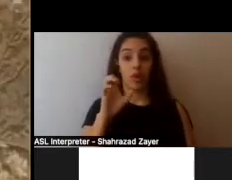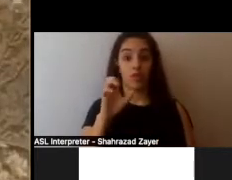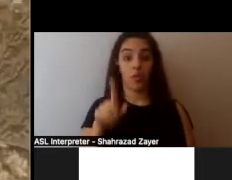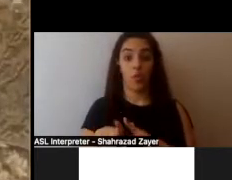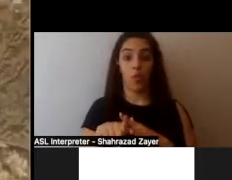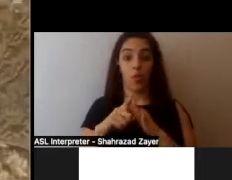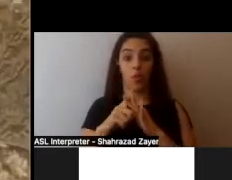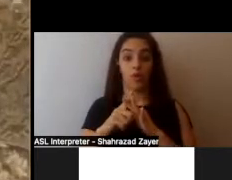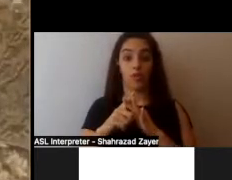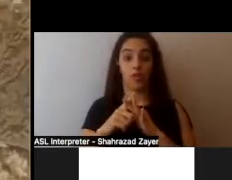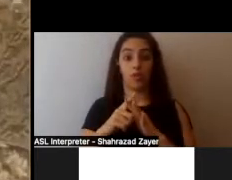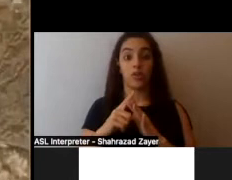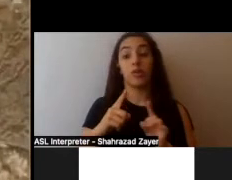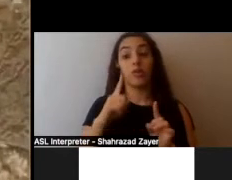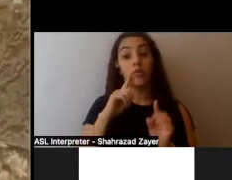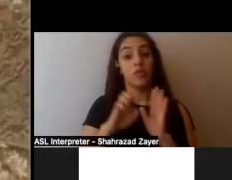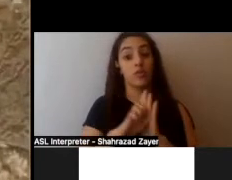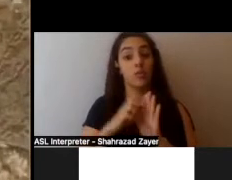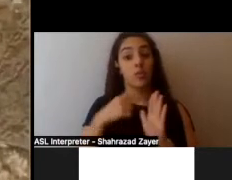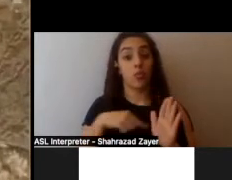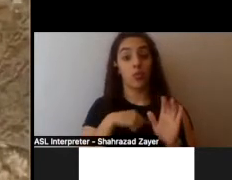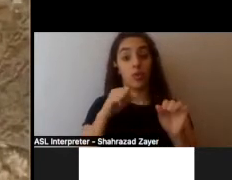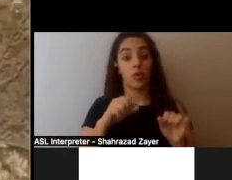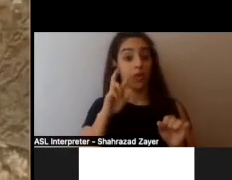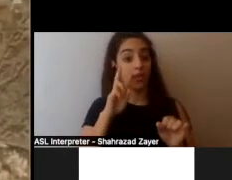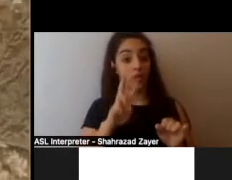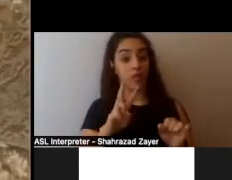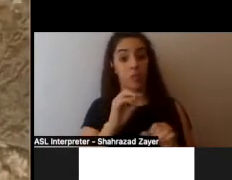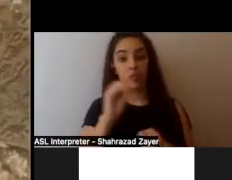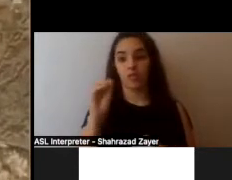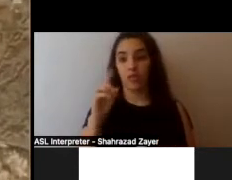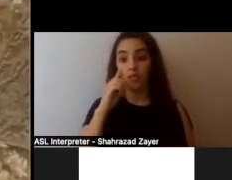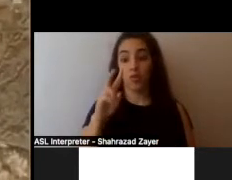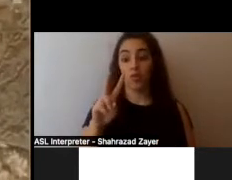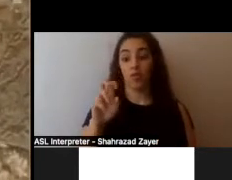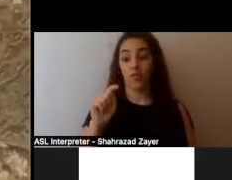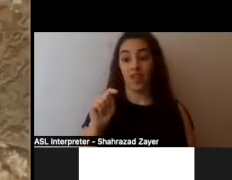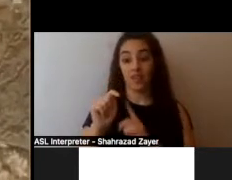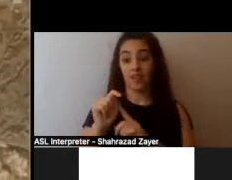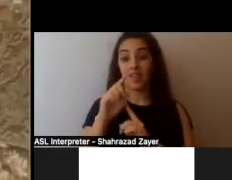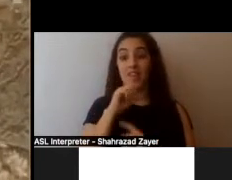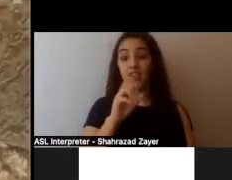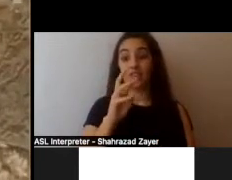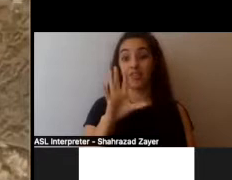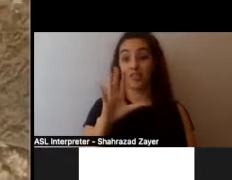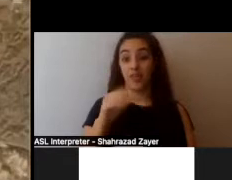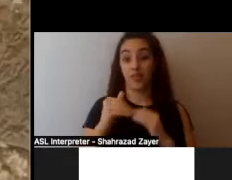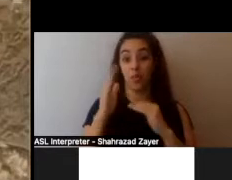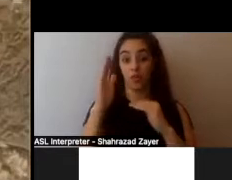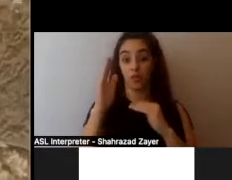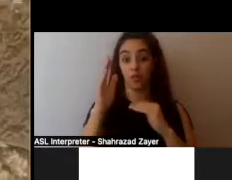We can look at, for example, the percent of veterans age 65 and older. And if we click on those layers, we'll go back to this layer in Newport